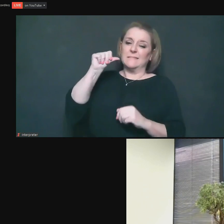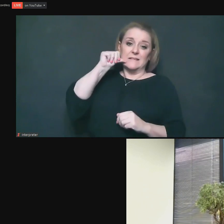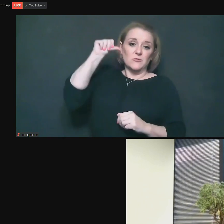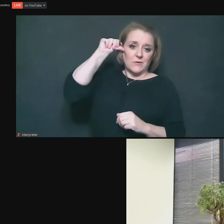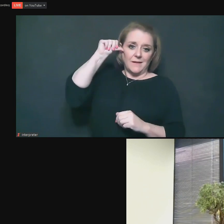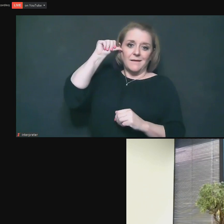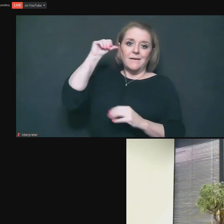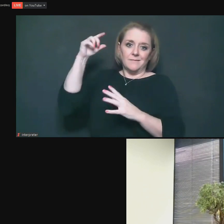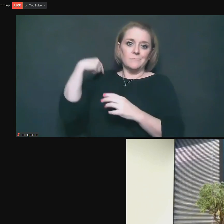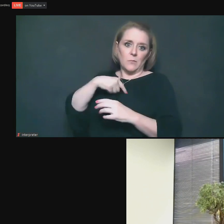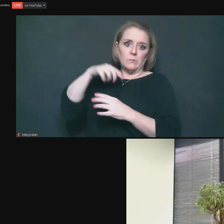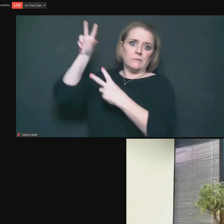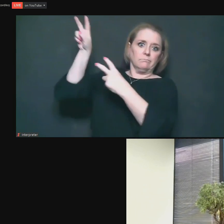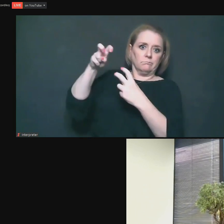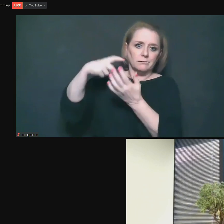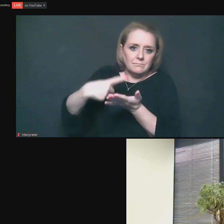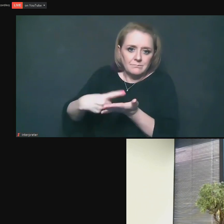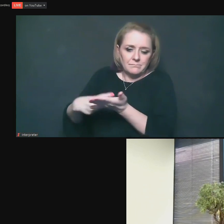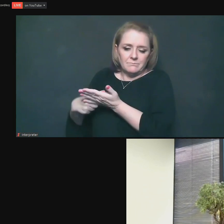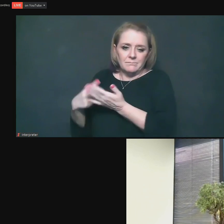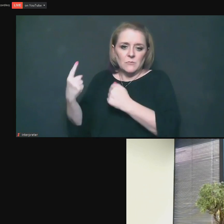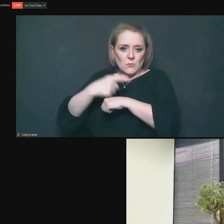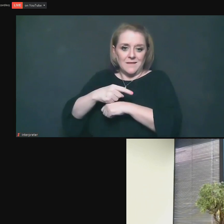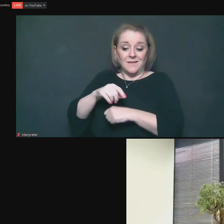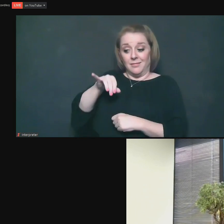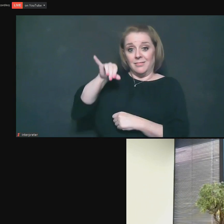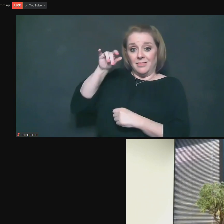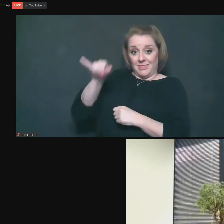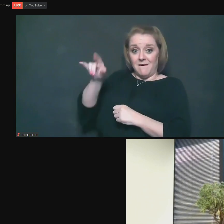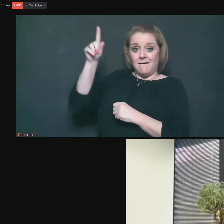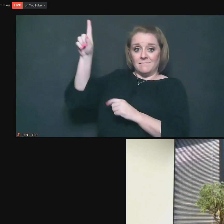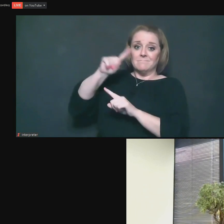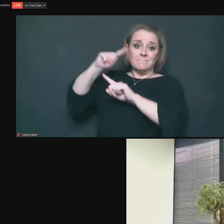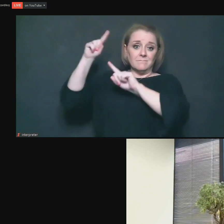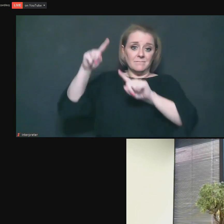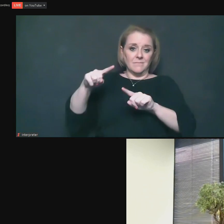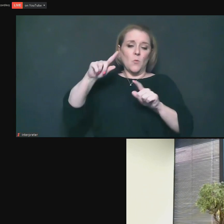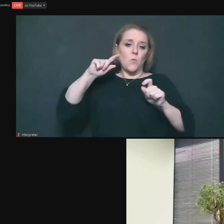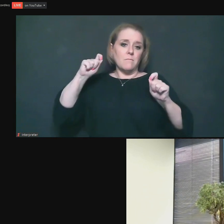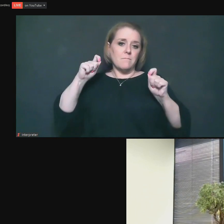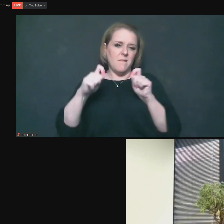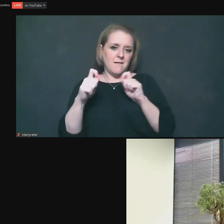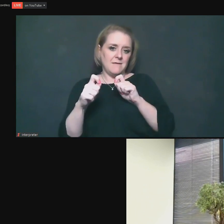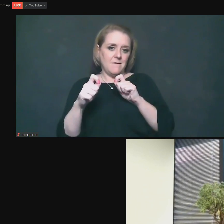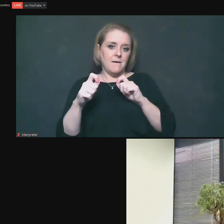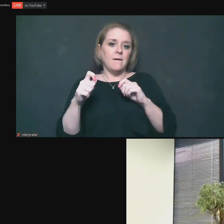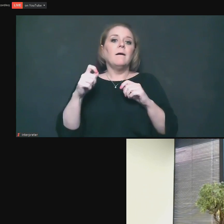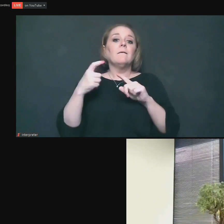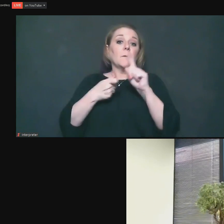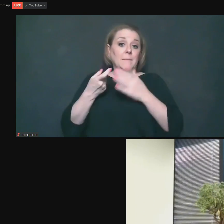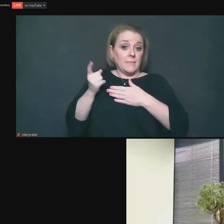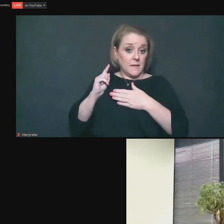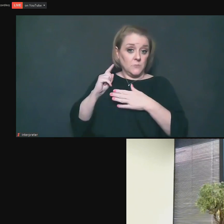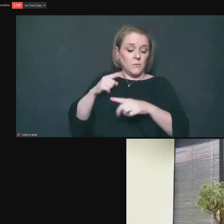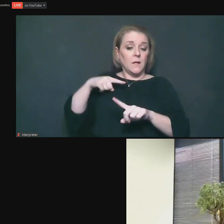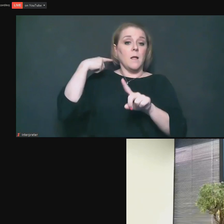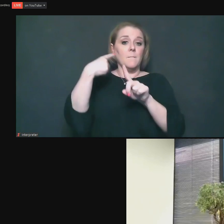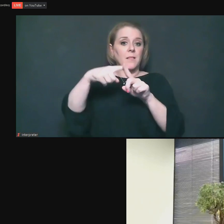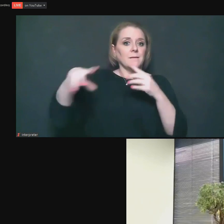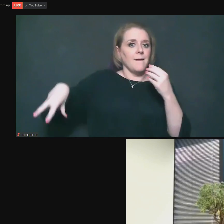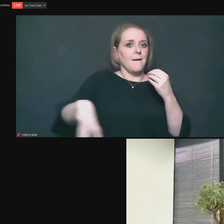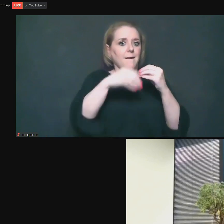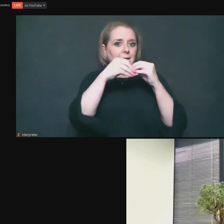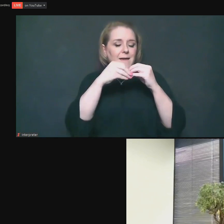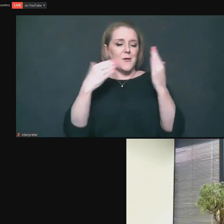This modified some things that were previously opened last week, and it also opens some new businesses that people were